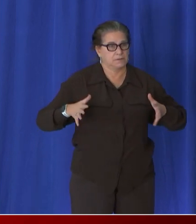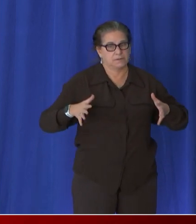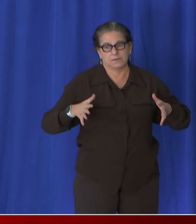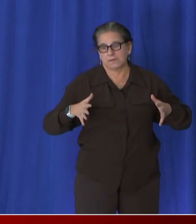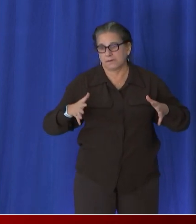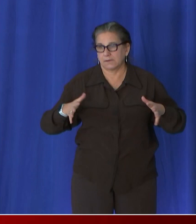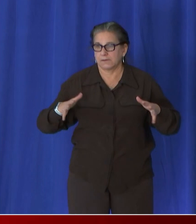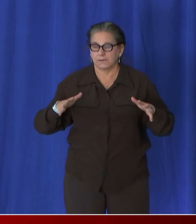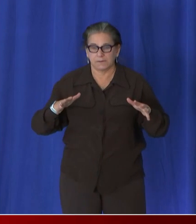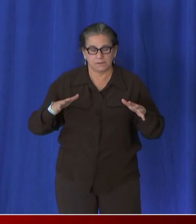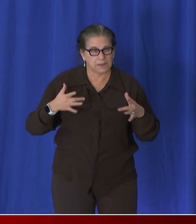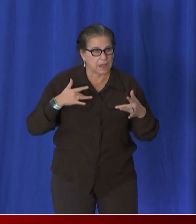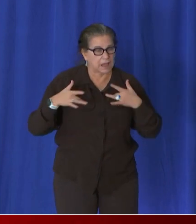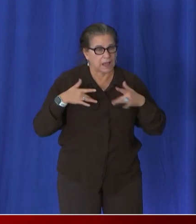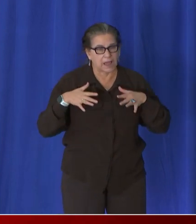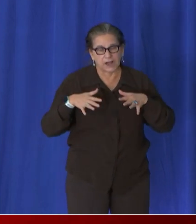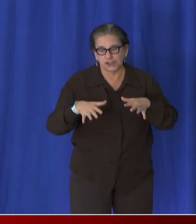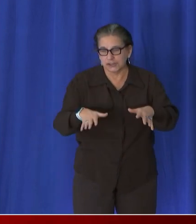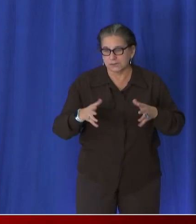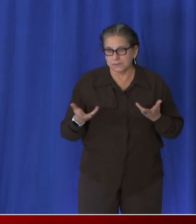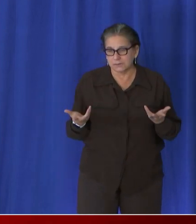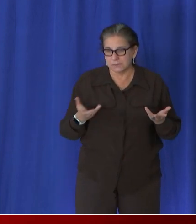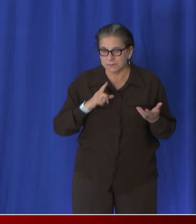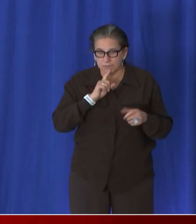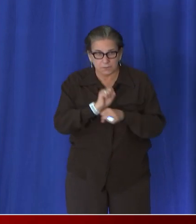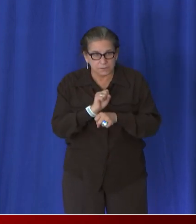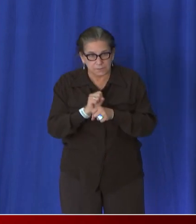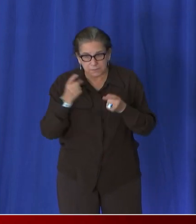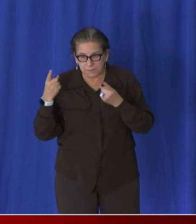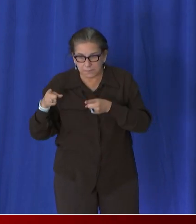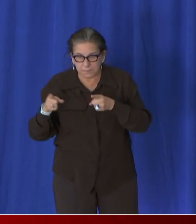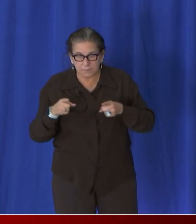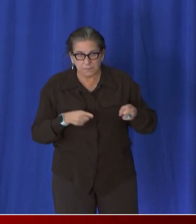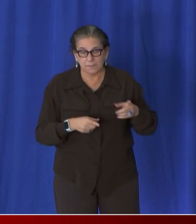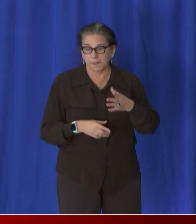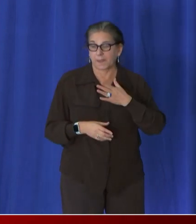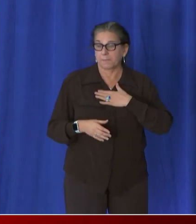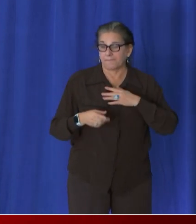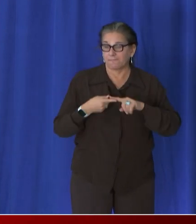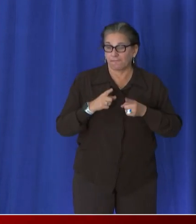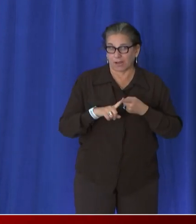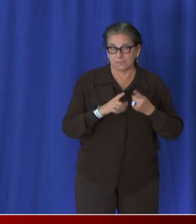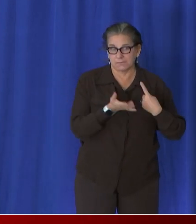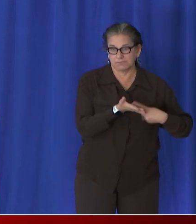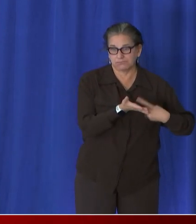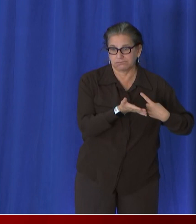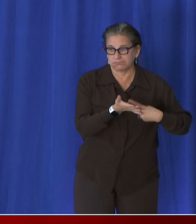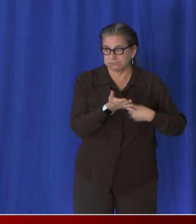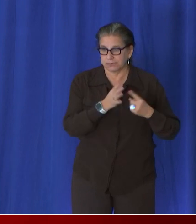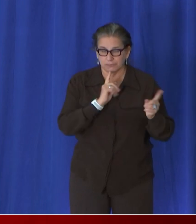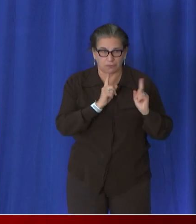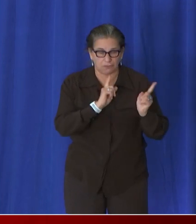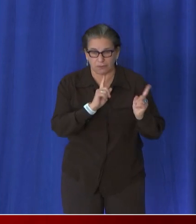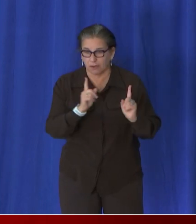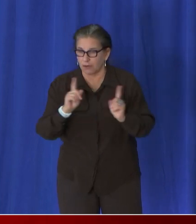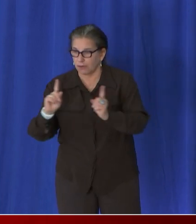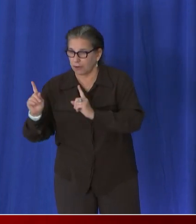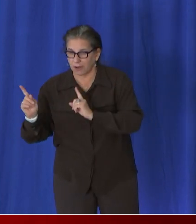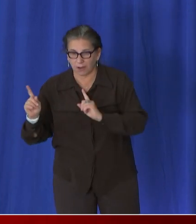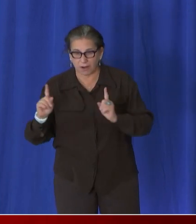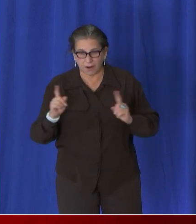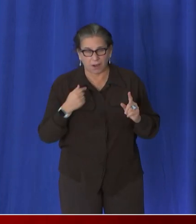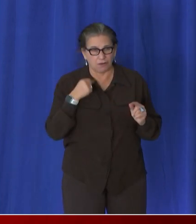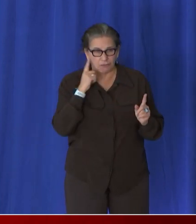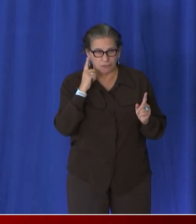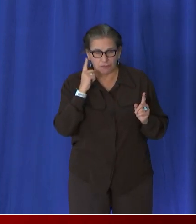that across the community. I've heard that even with my own friends. And we get it. We know that people are concerned about this. There